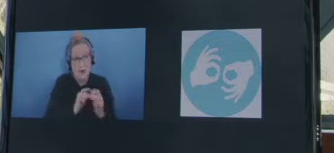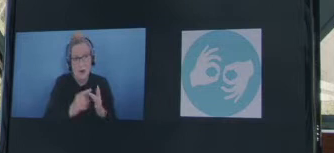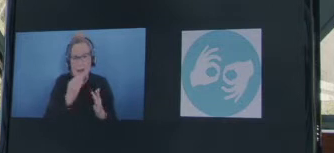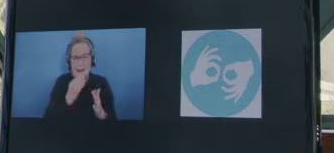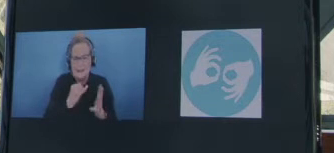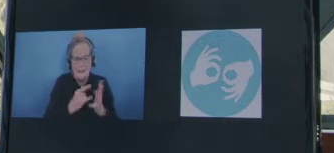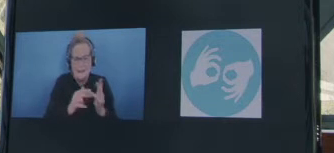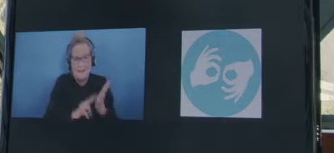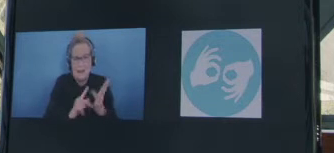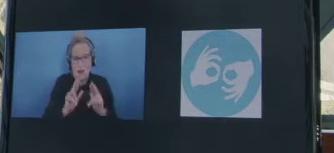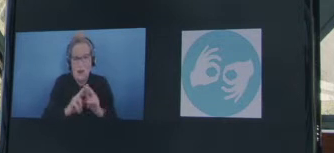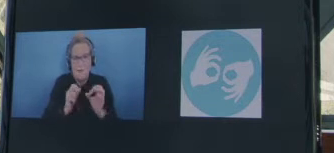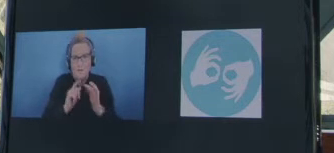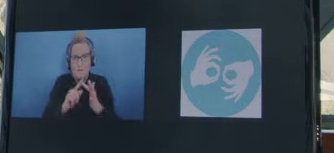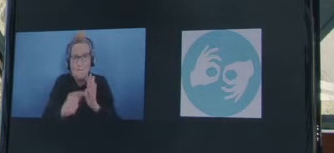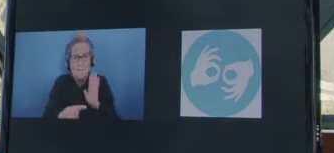and produces vanilla,